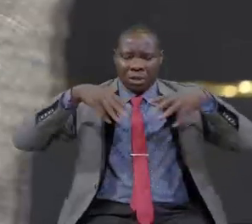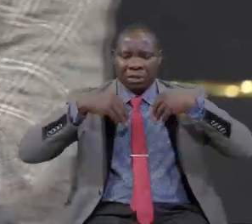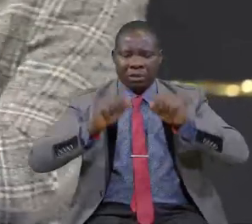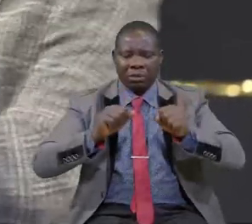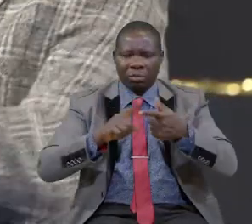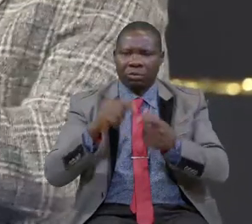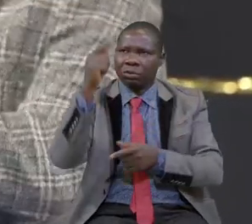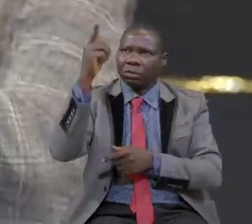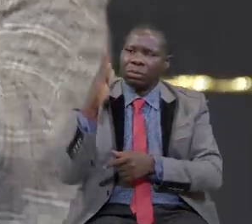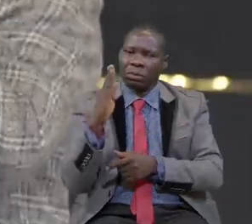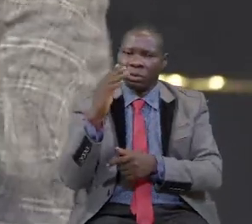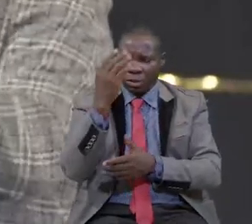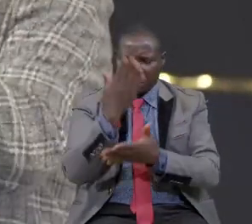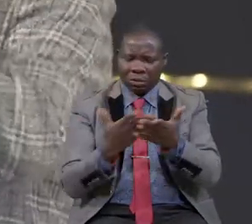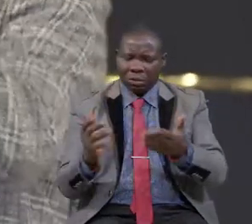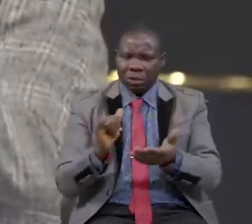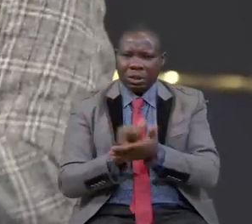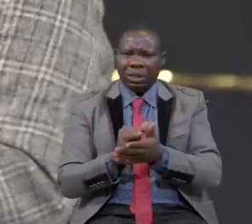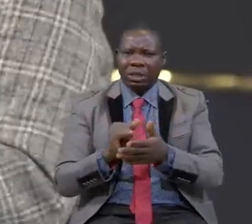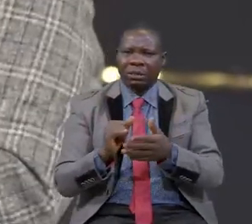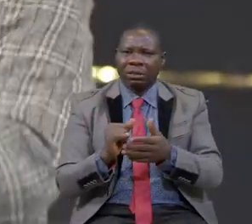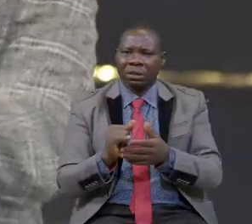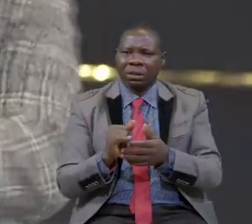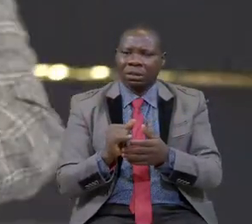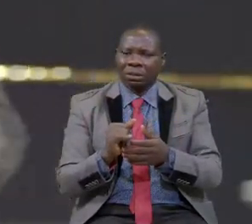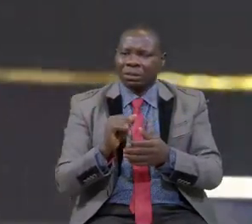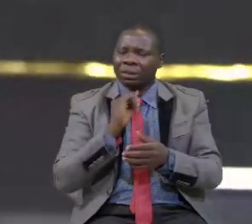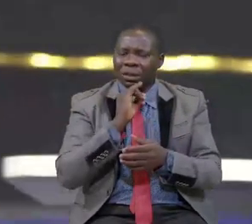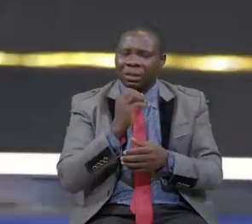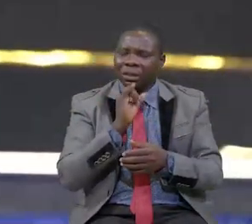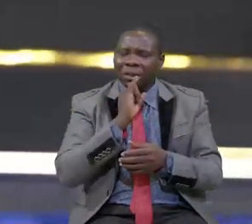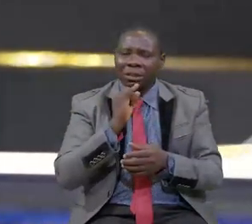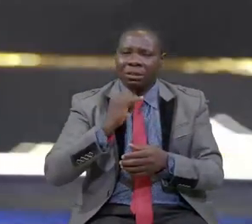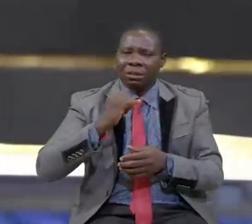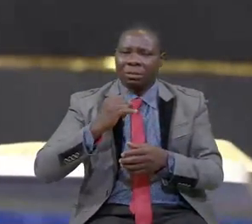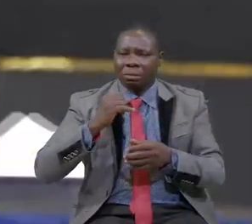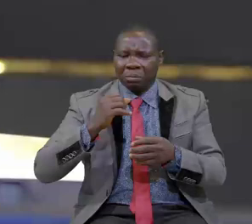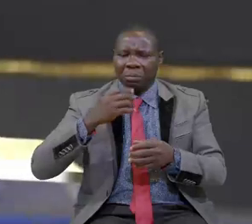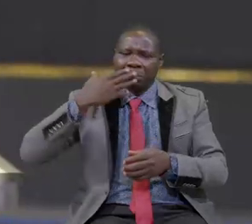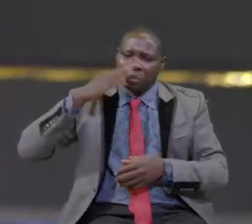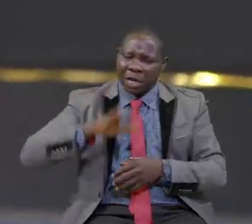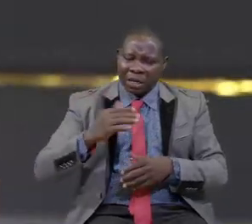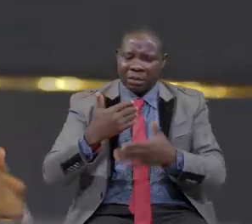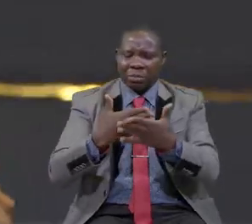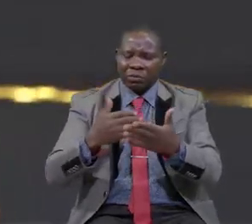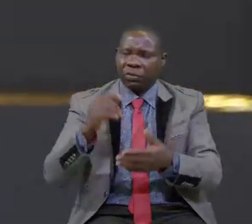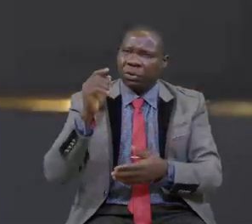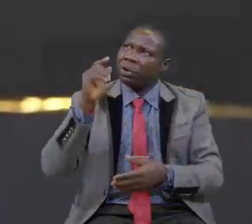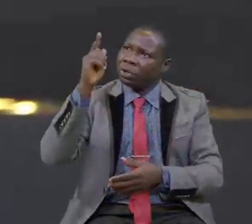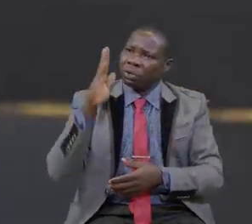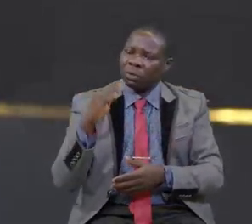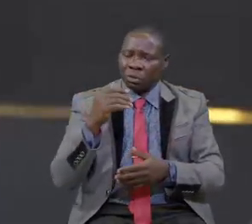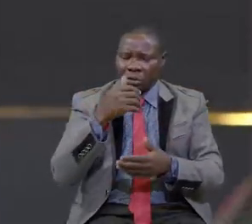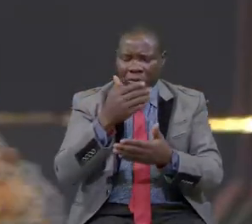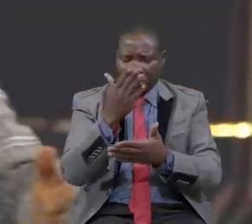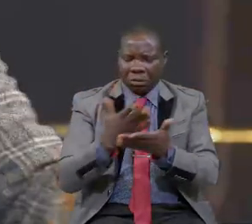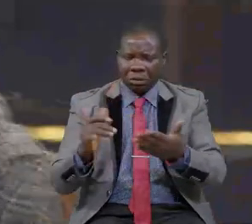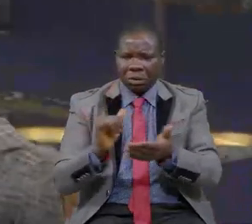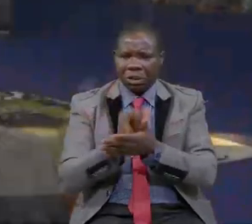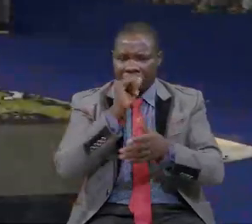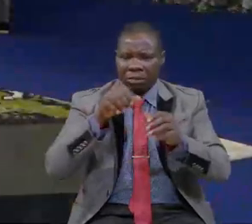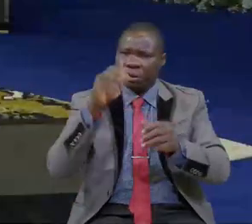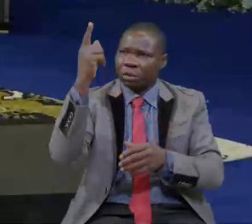something irritating to God, something punishable by God. And all